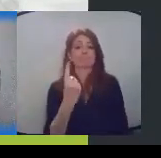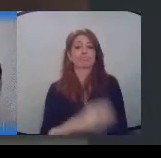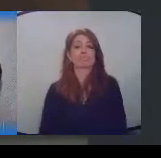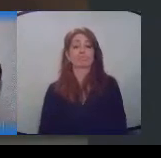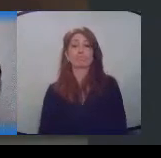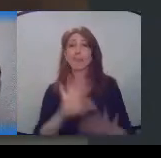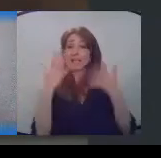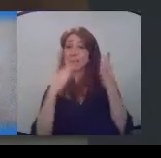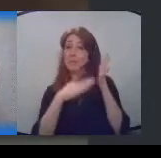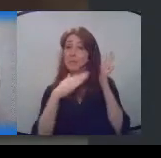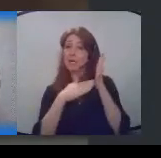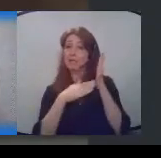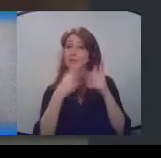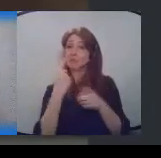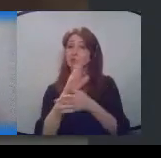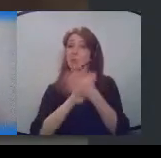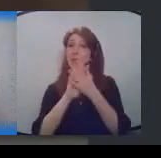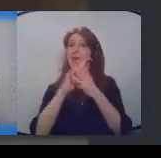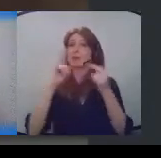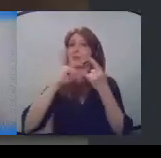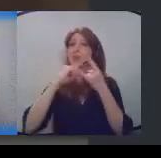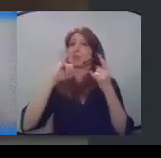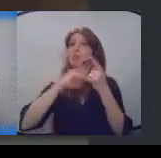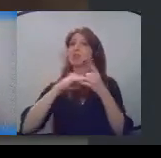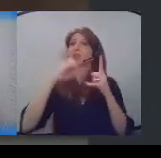10 minutes to talk us through a product.